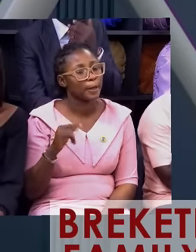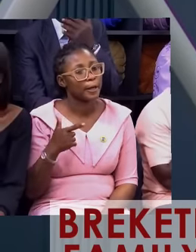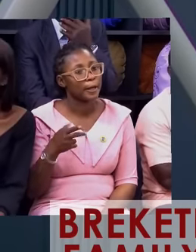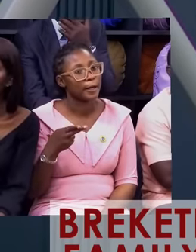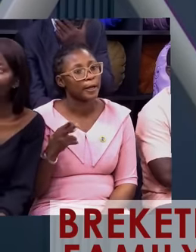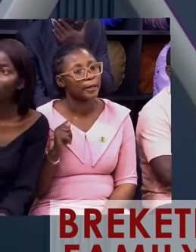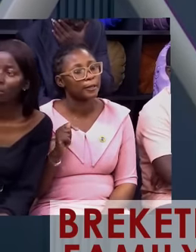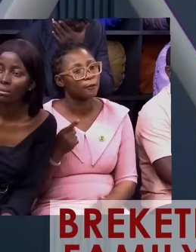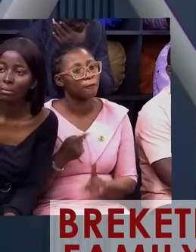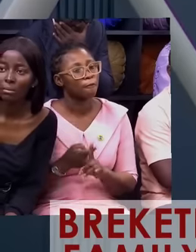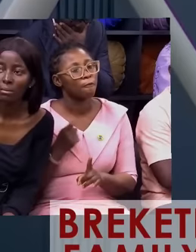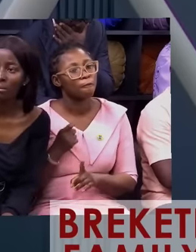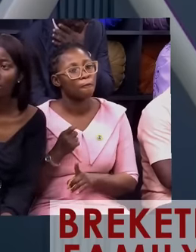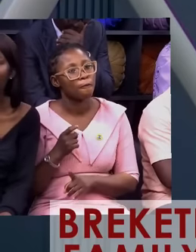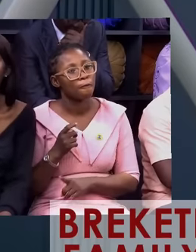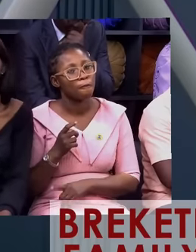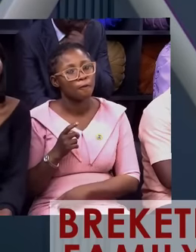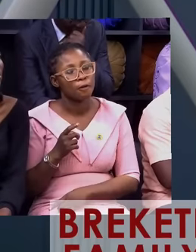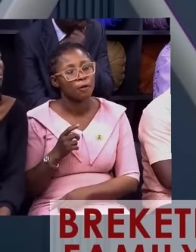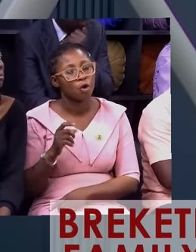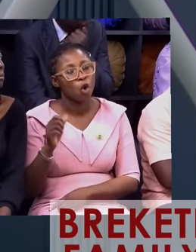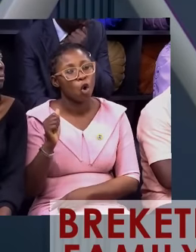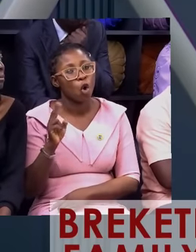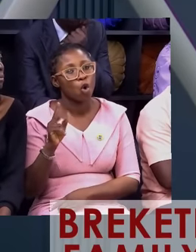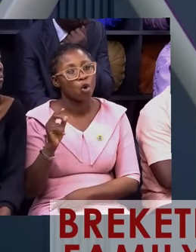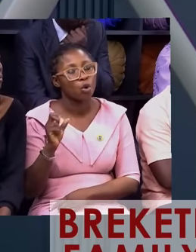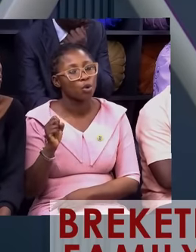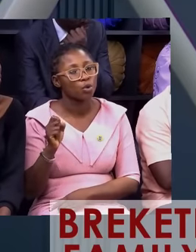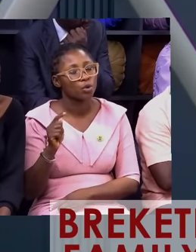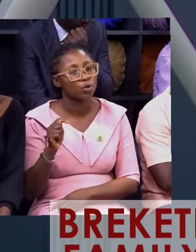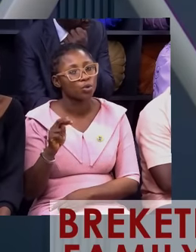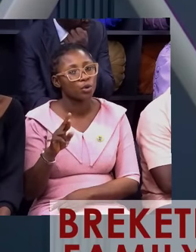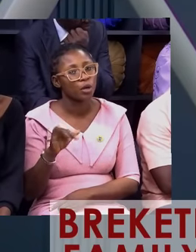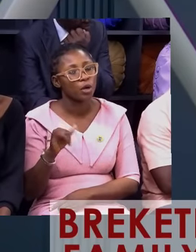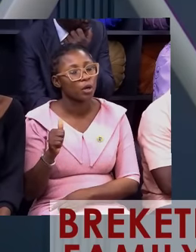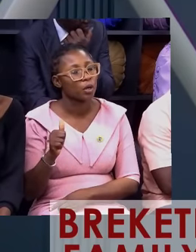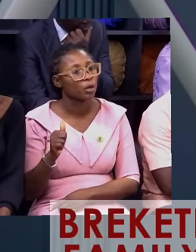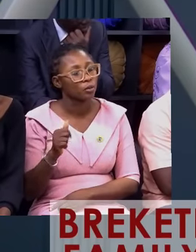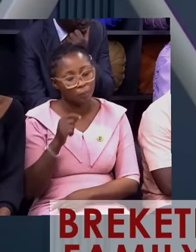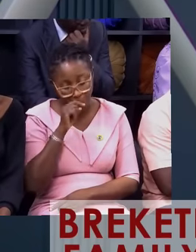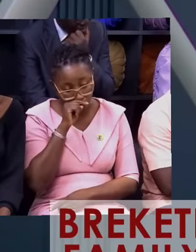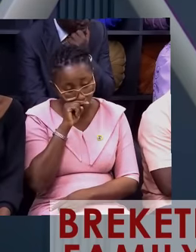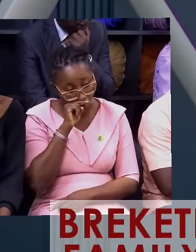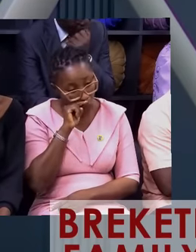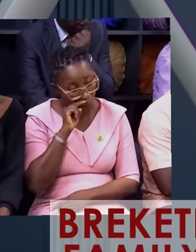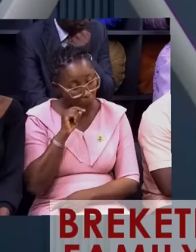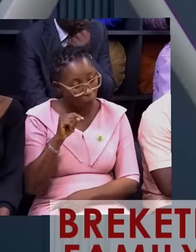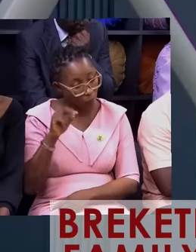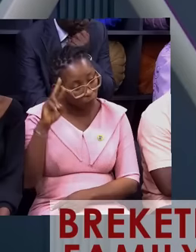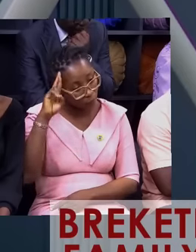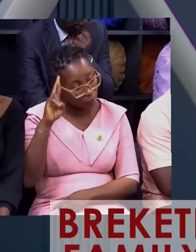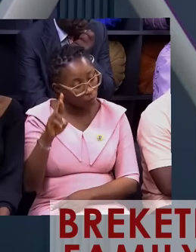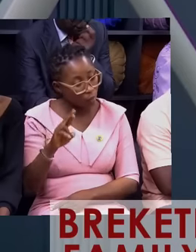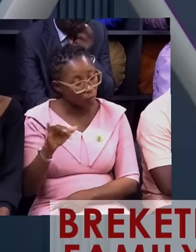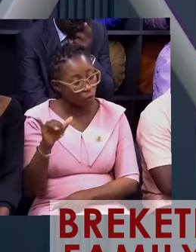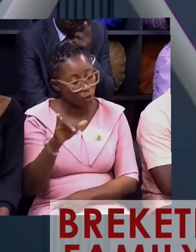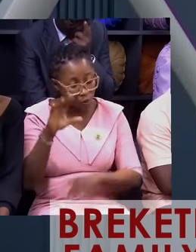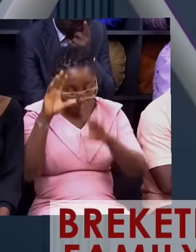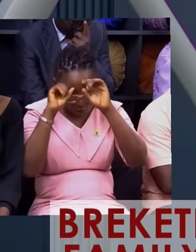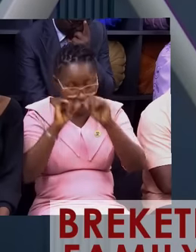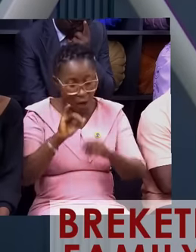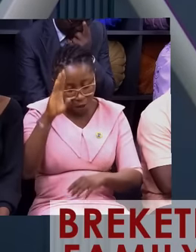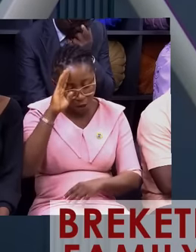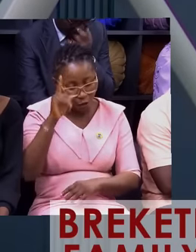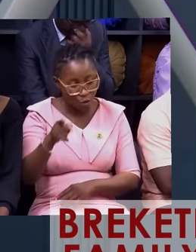bright from Vienna Austria yes sir first of President I